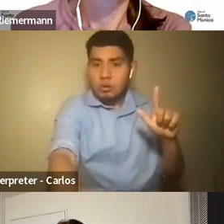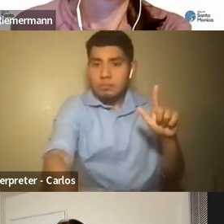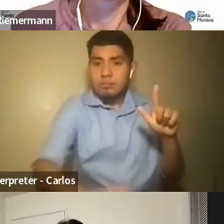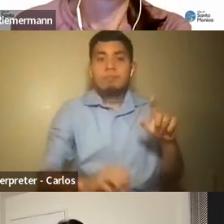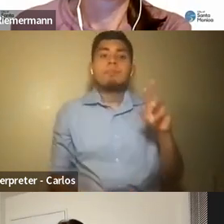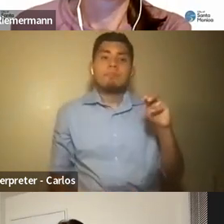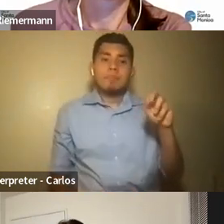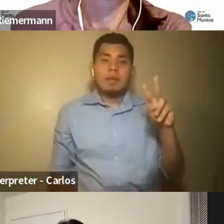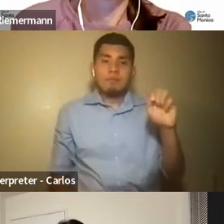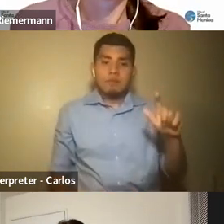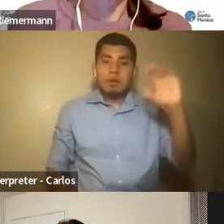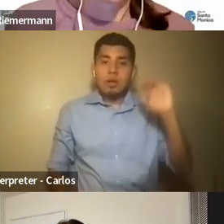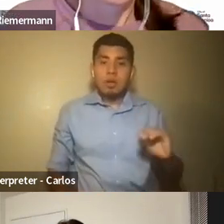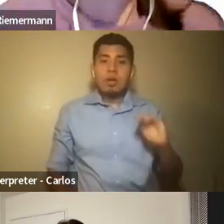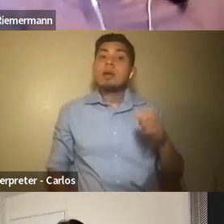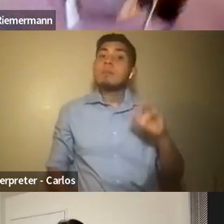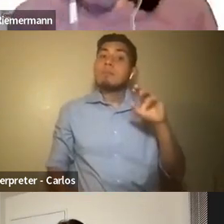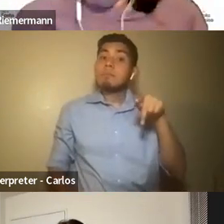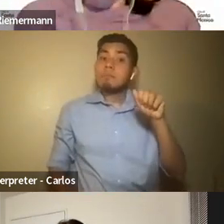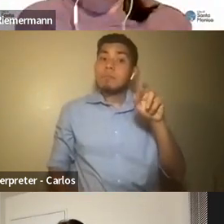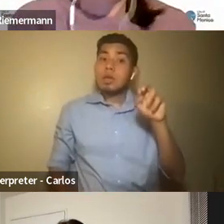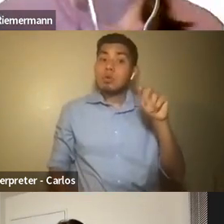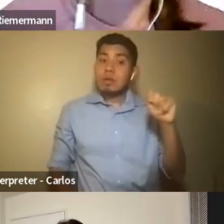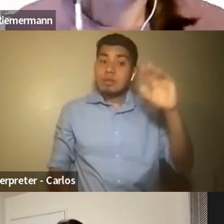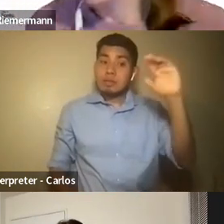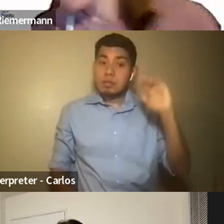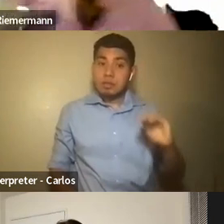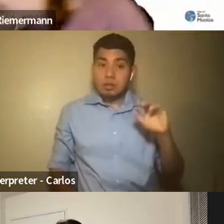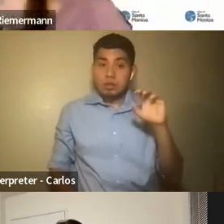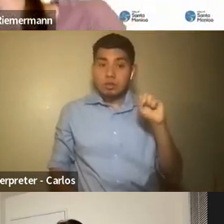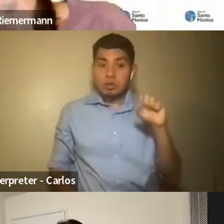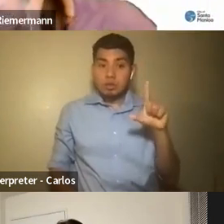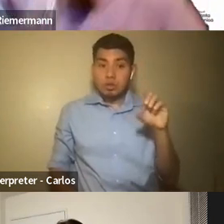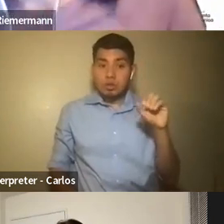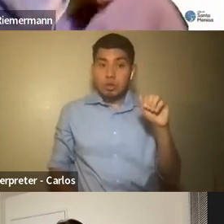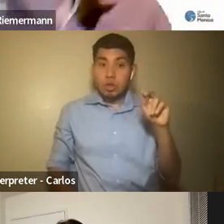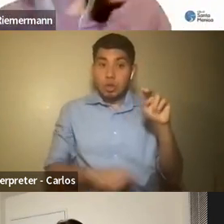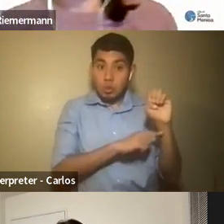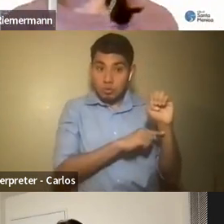Parent? Here. Commissioner Sloan?